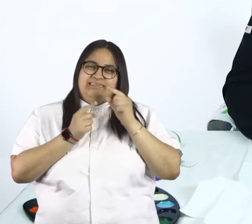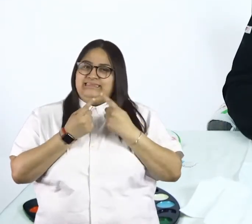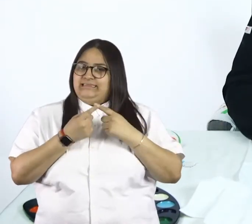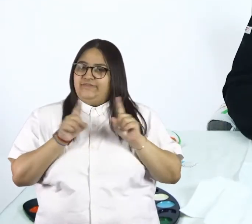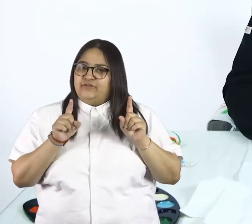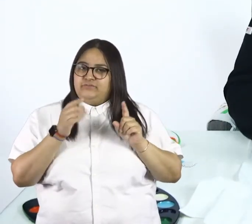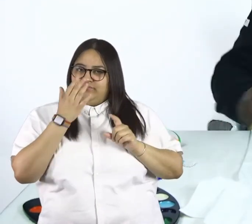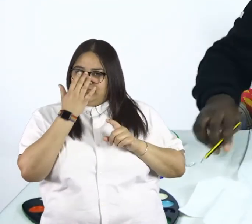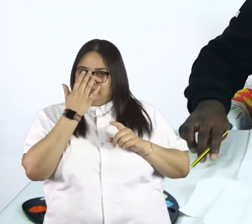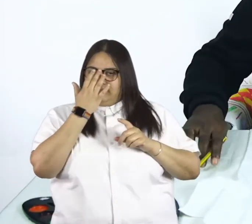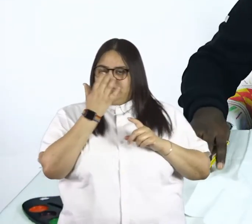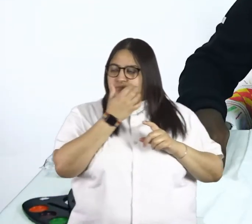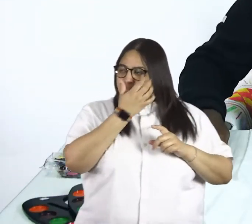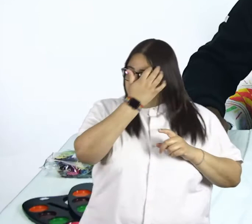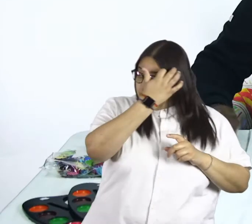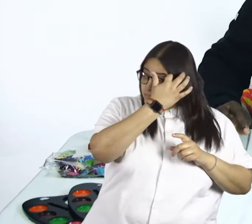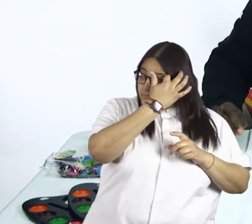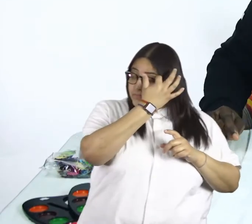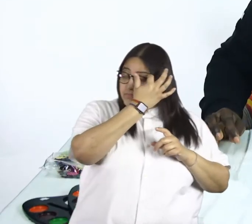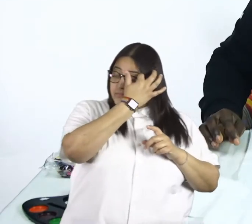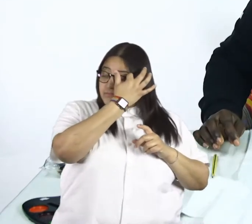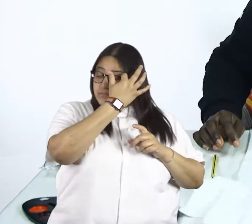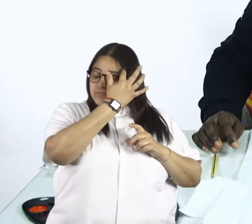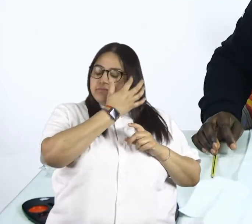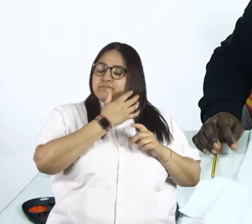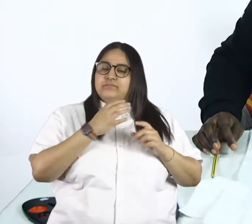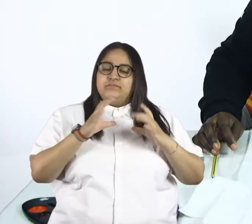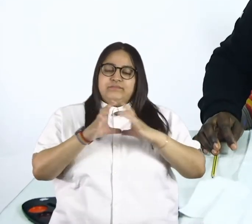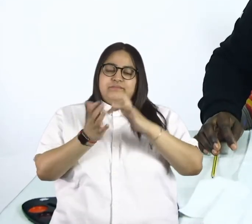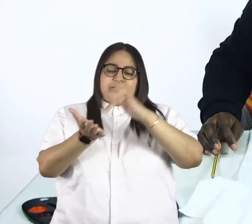So we're going to fill our center